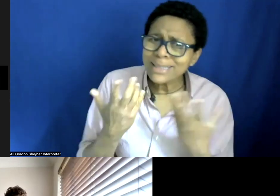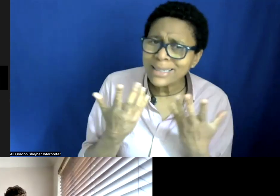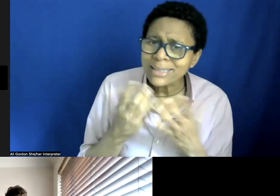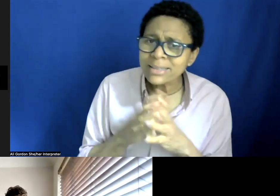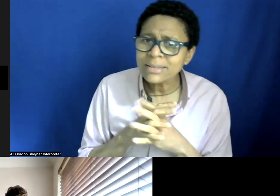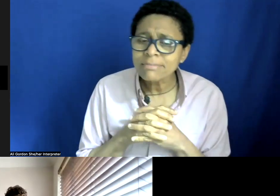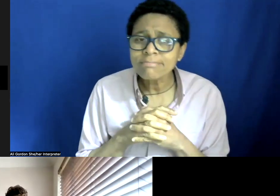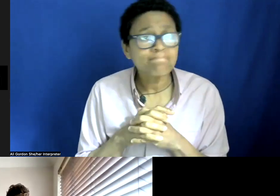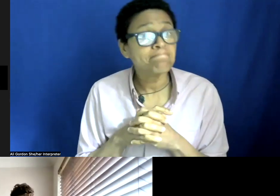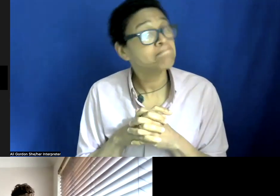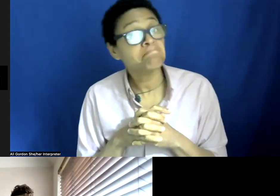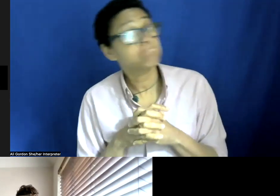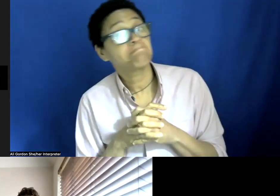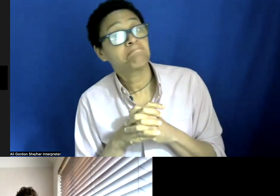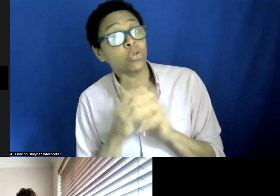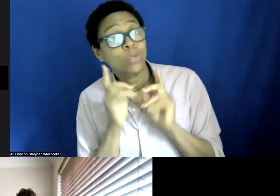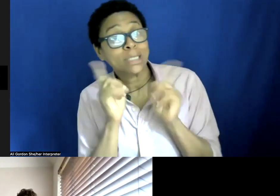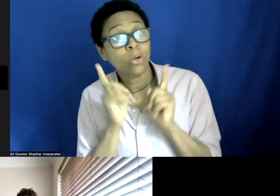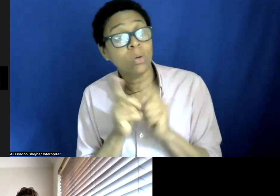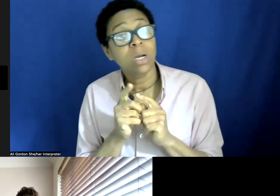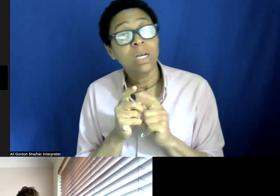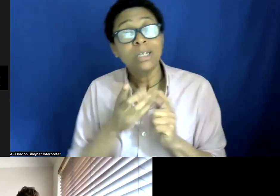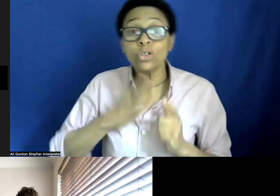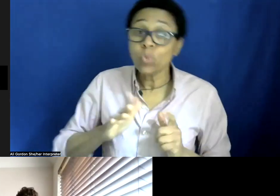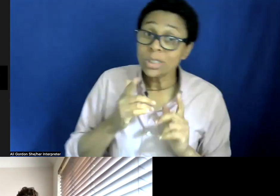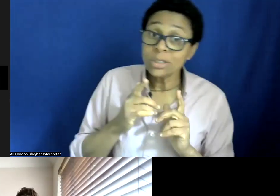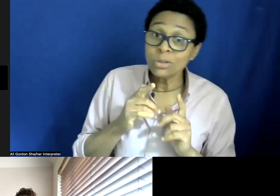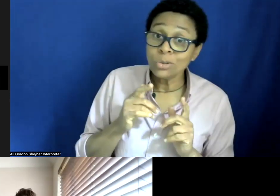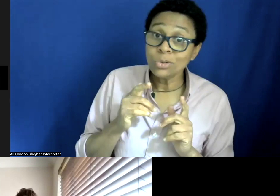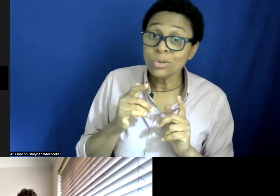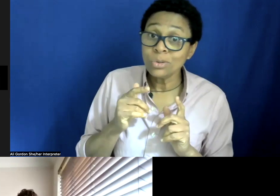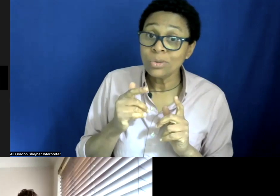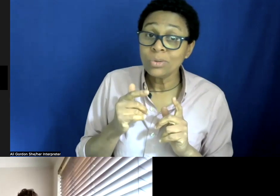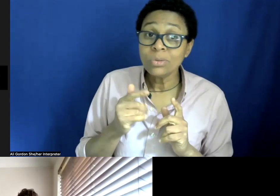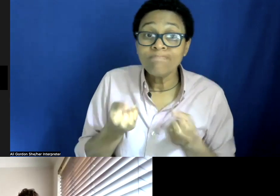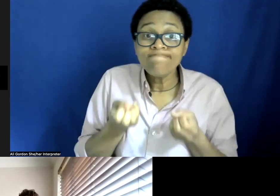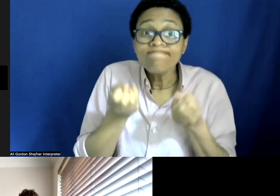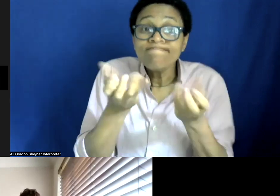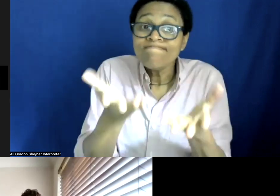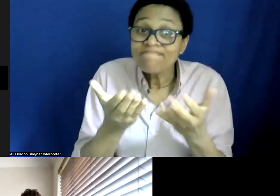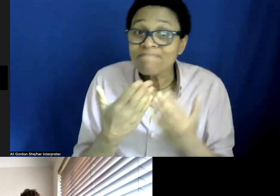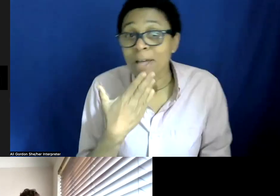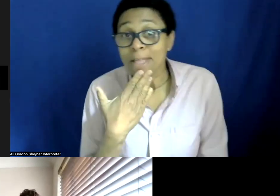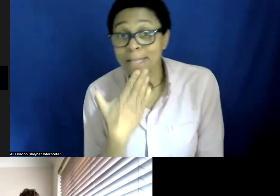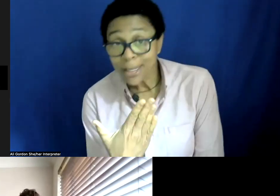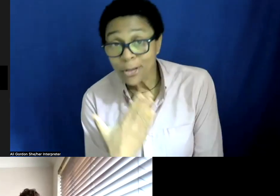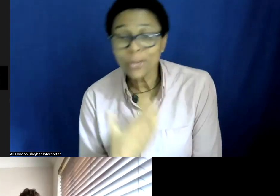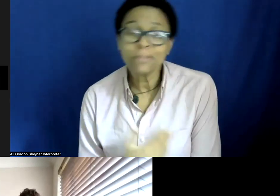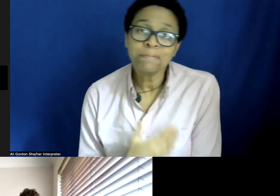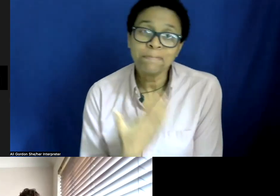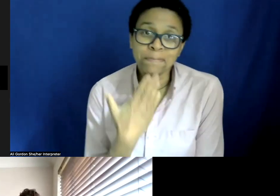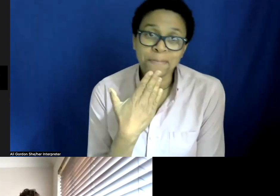No, I think that's it. I just wanted to leave everyone with the kind of thank you, but also